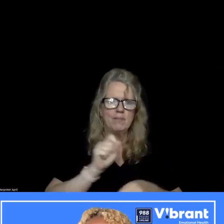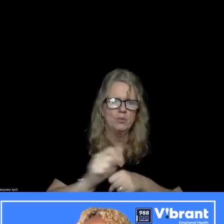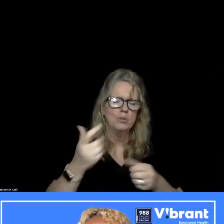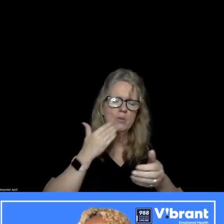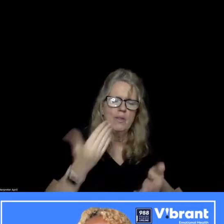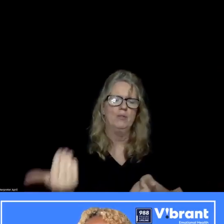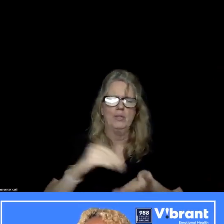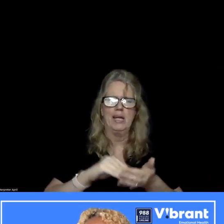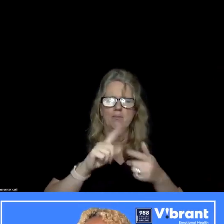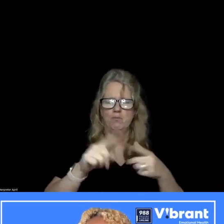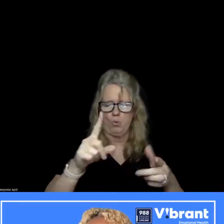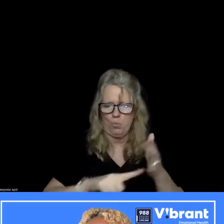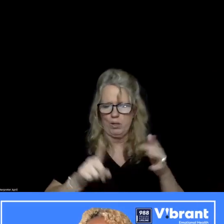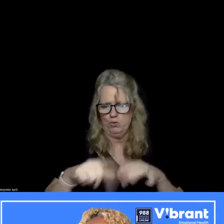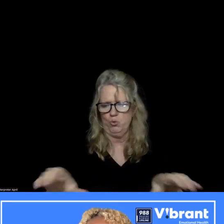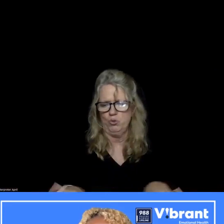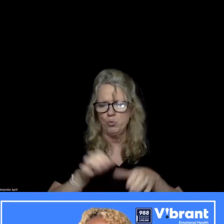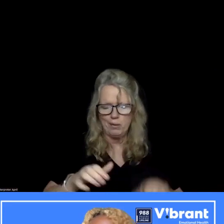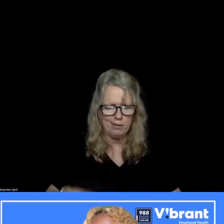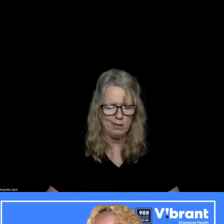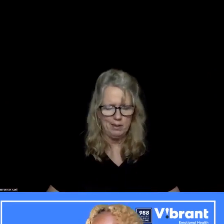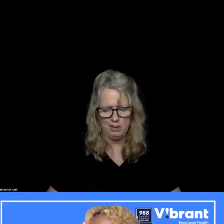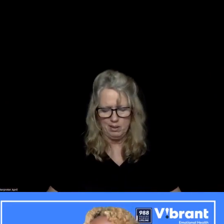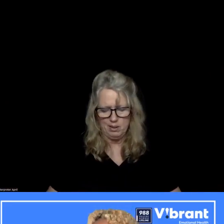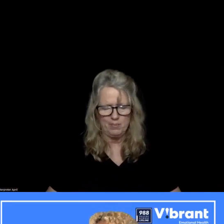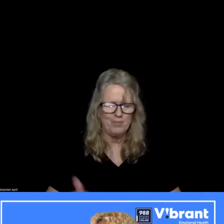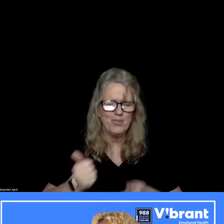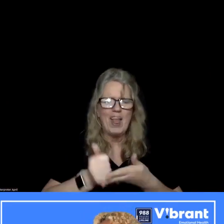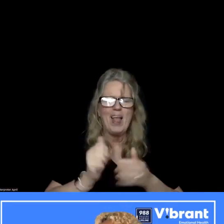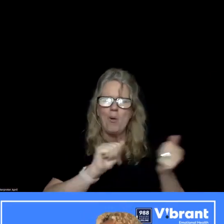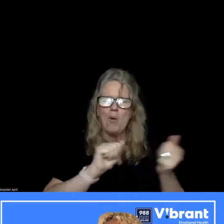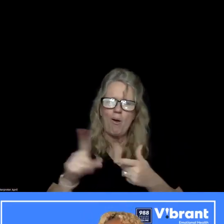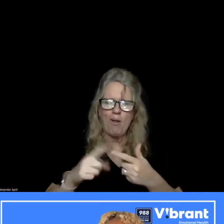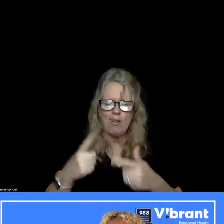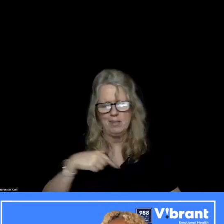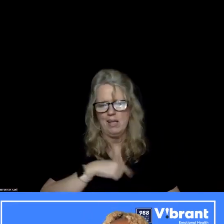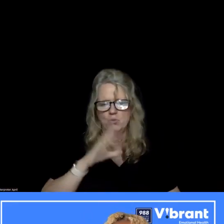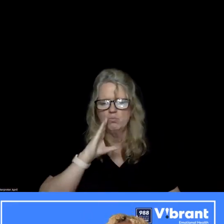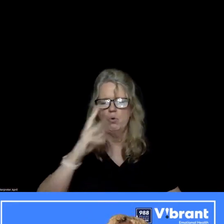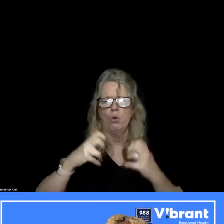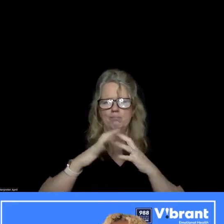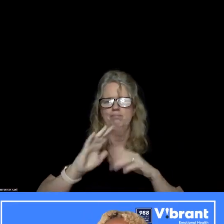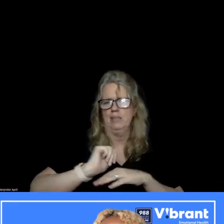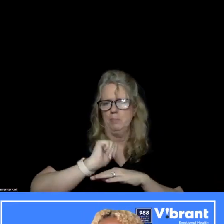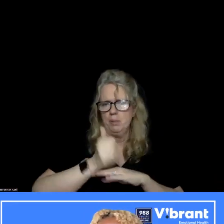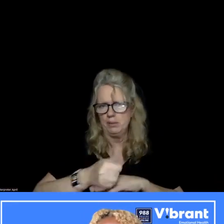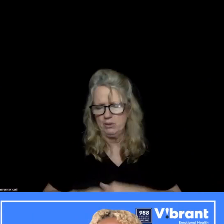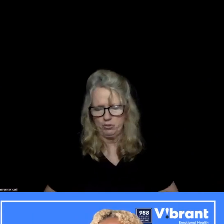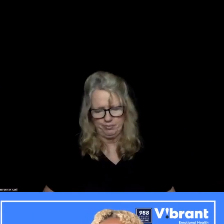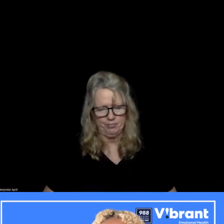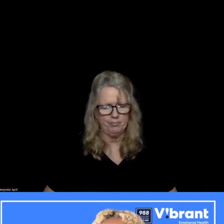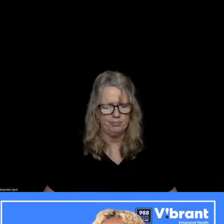for what you guys are doing, to help all of us when it comes to implementation.